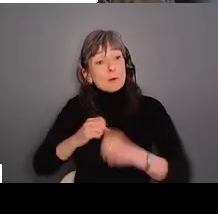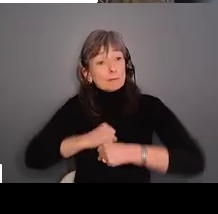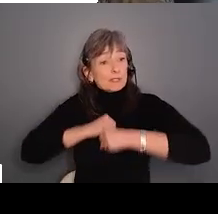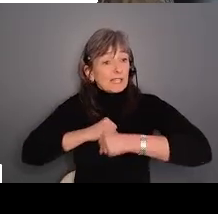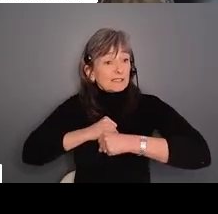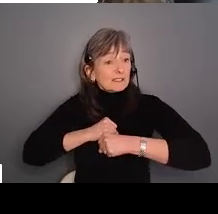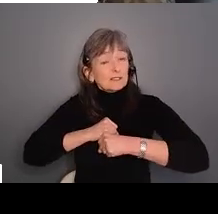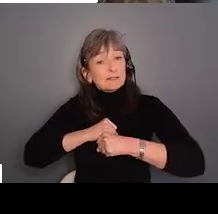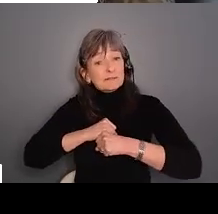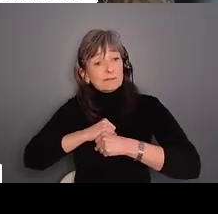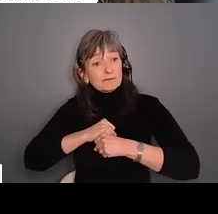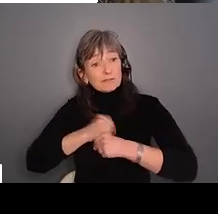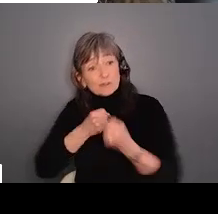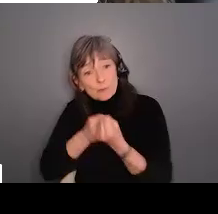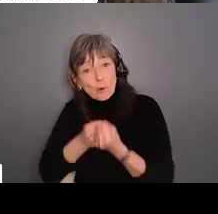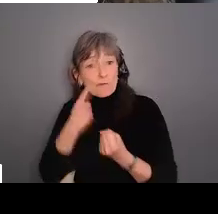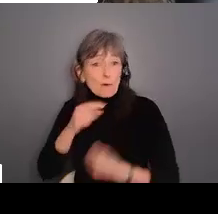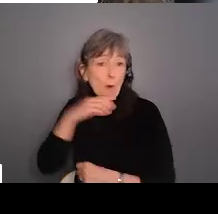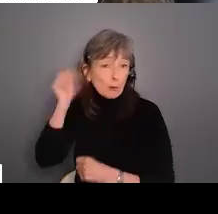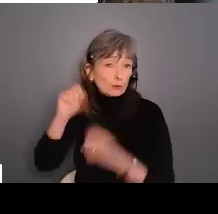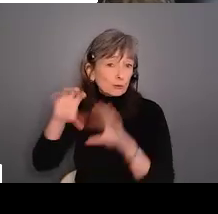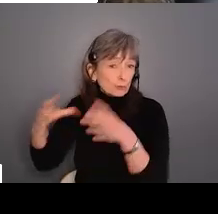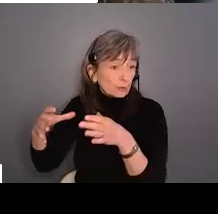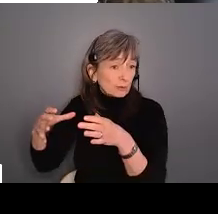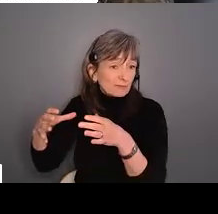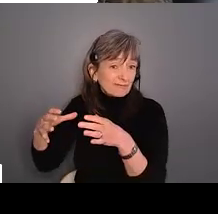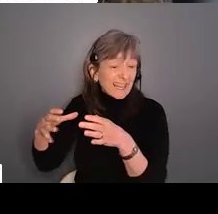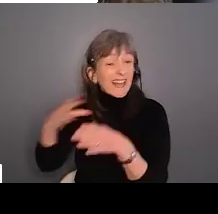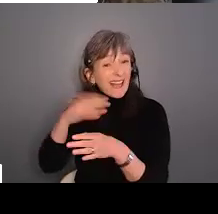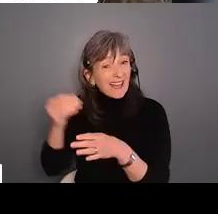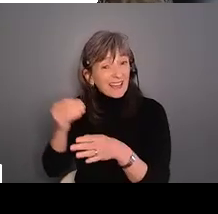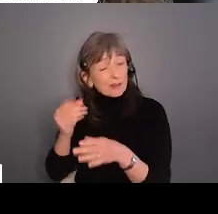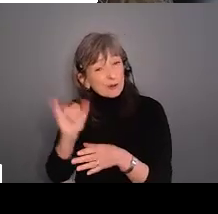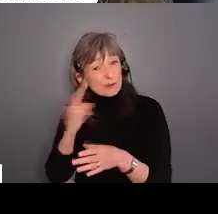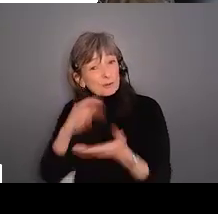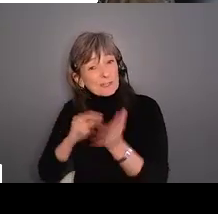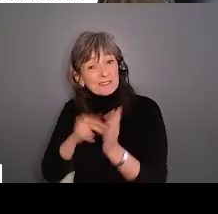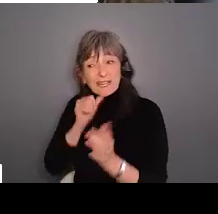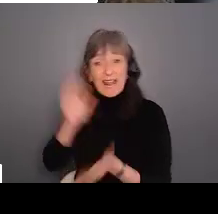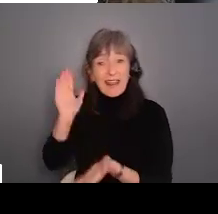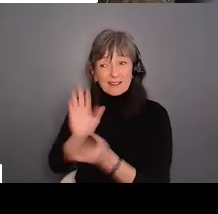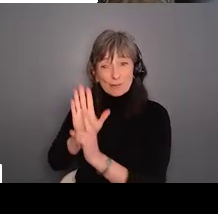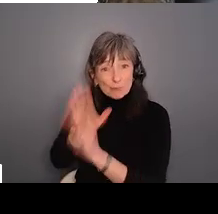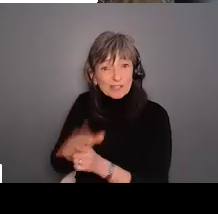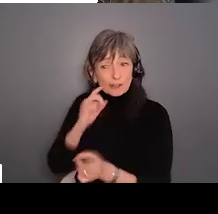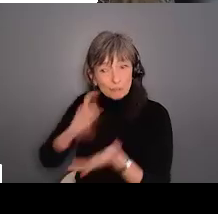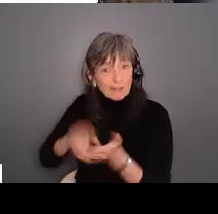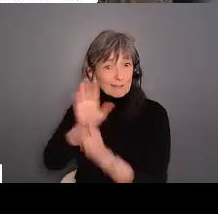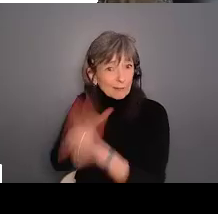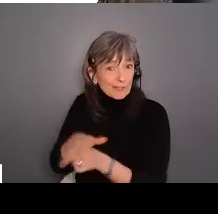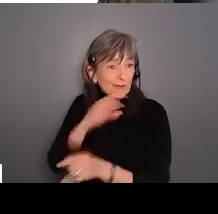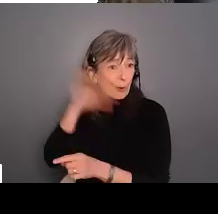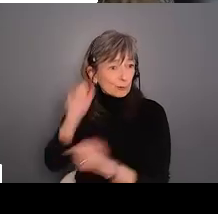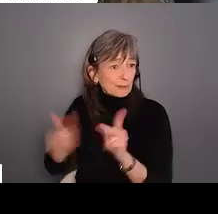mechanisms for older adults, which includes addressing ageism in Ontario. And one of the recommendations was about